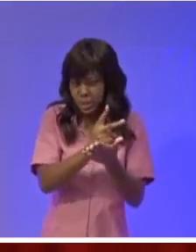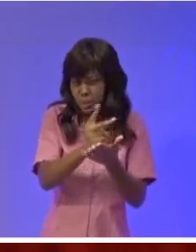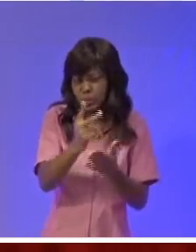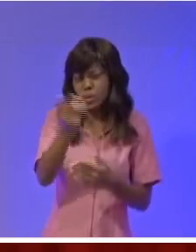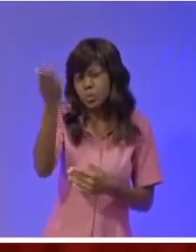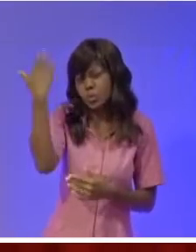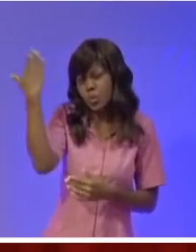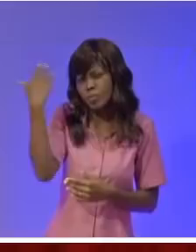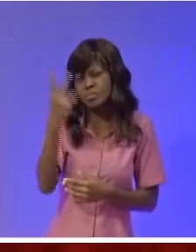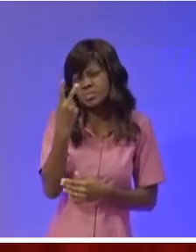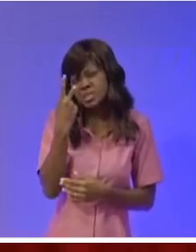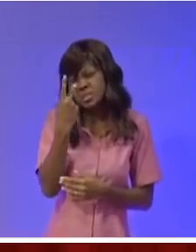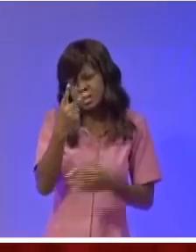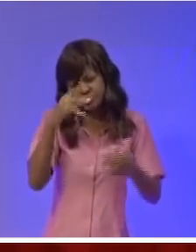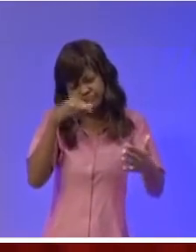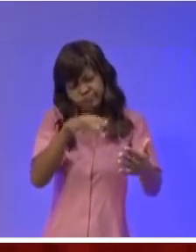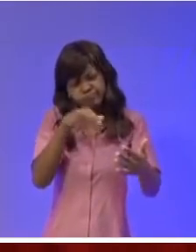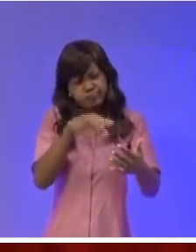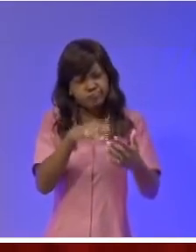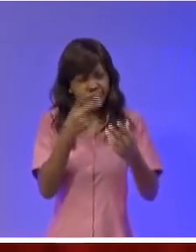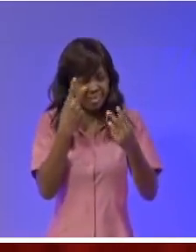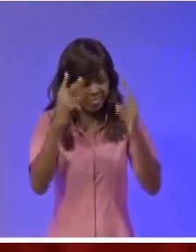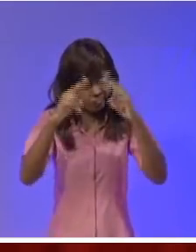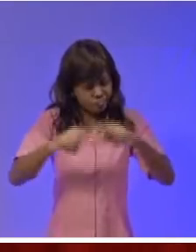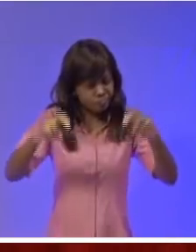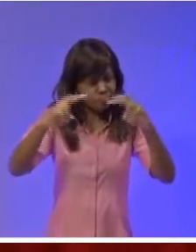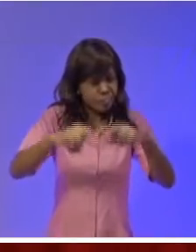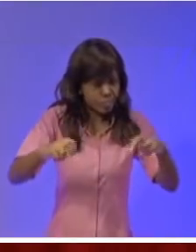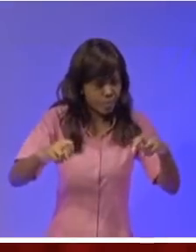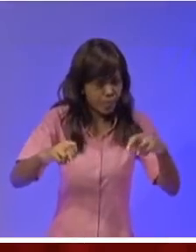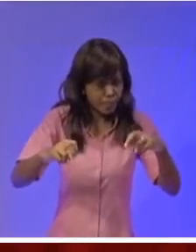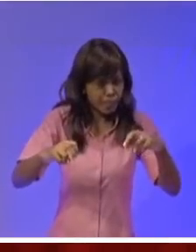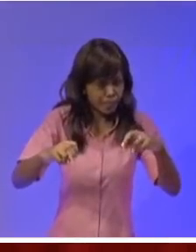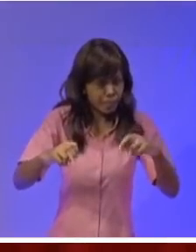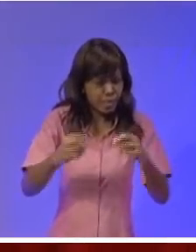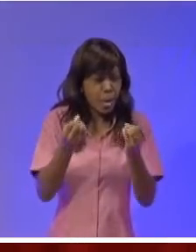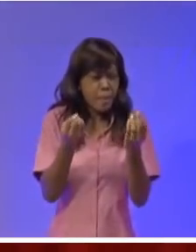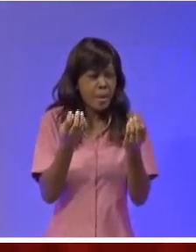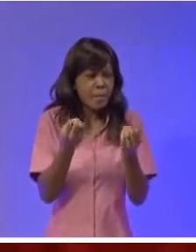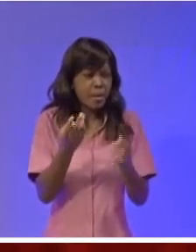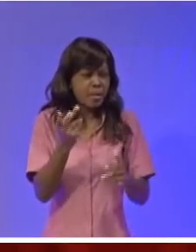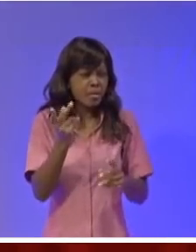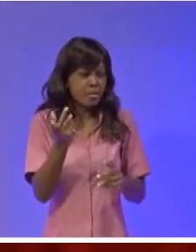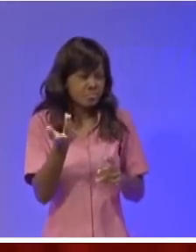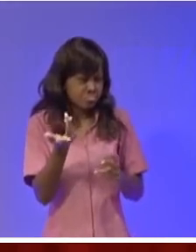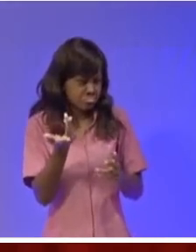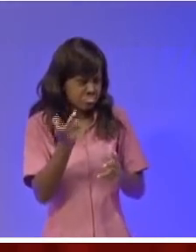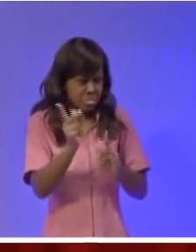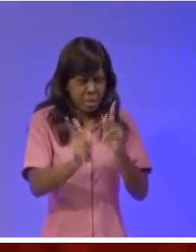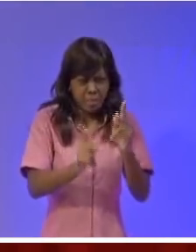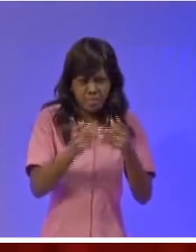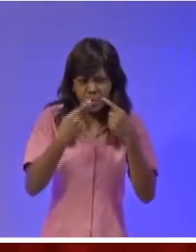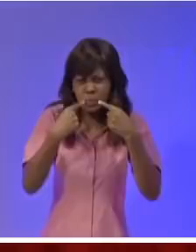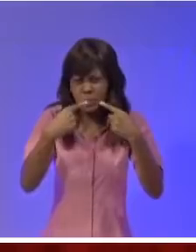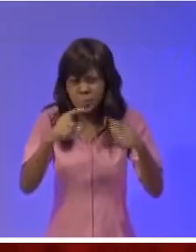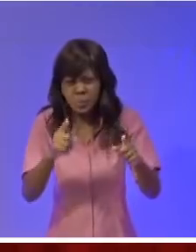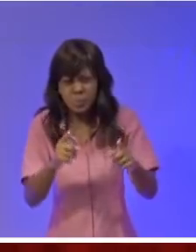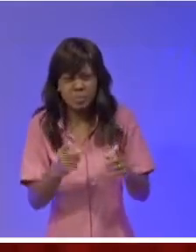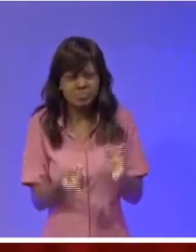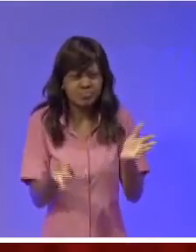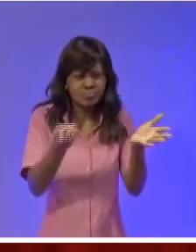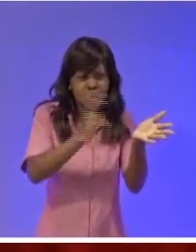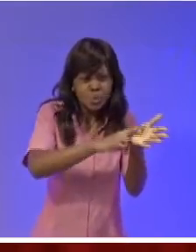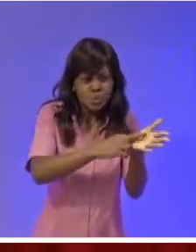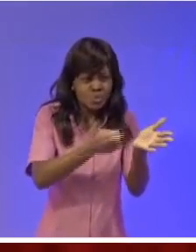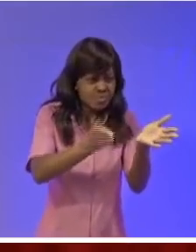that out of that study, now a lot of media would have published this, including Reuters and so on, that the booster for Sinopharm